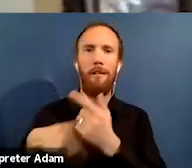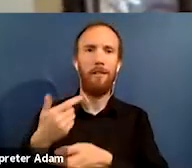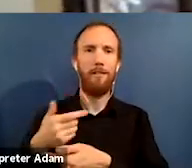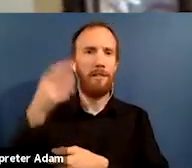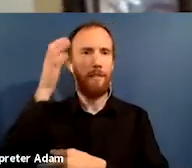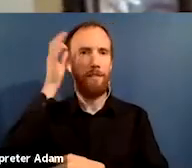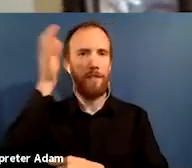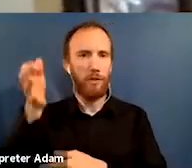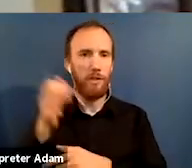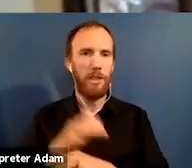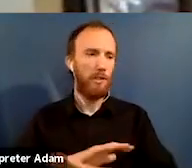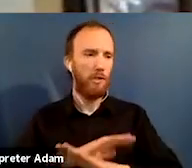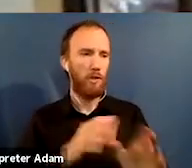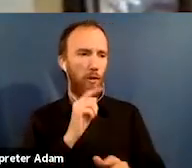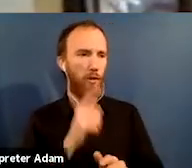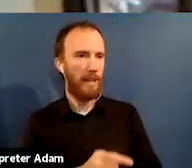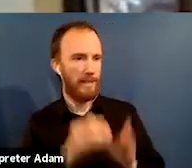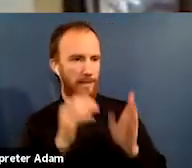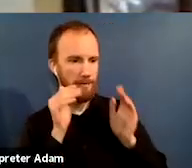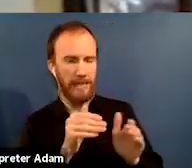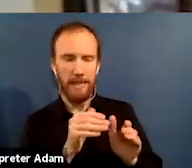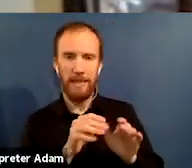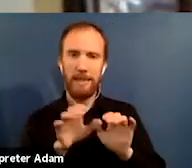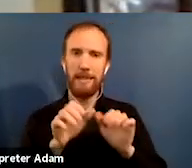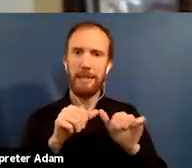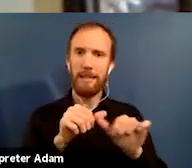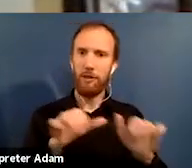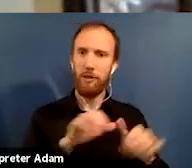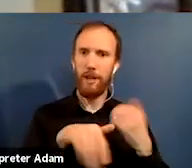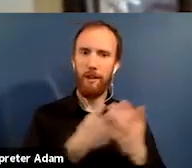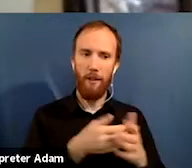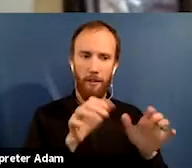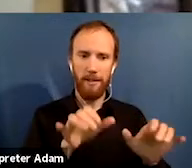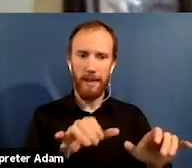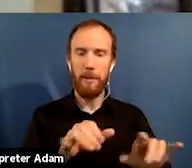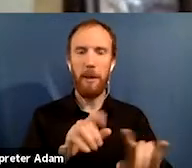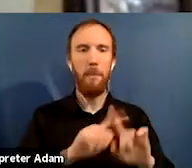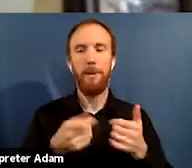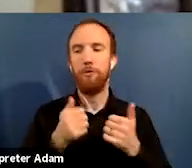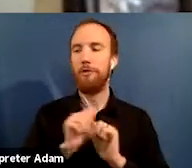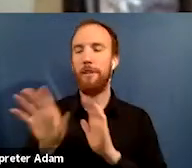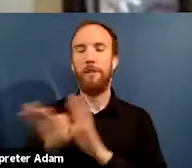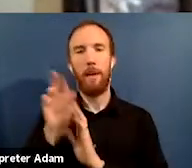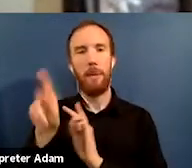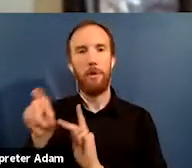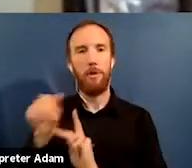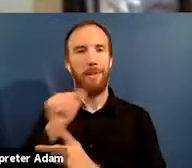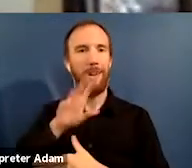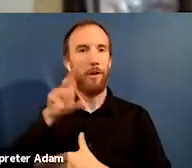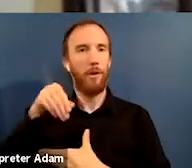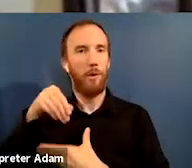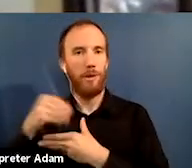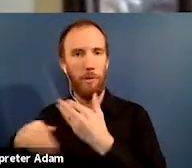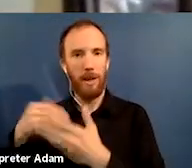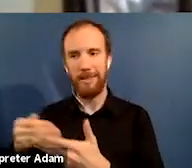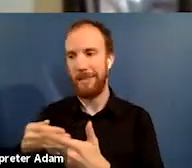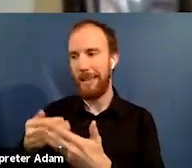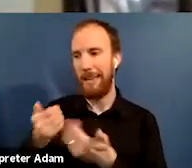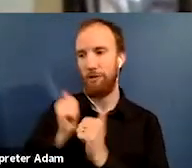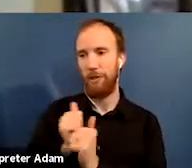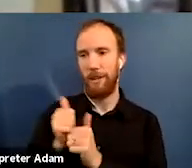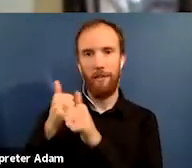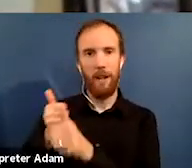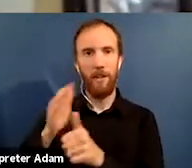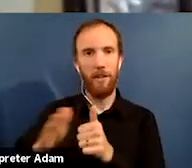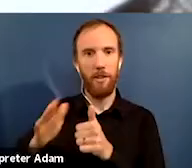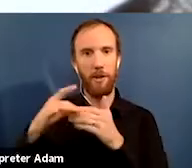path and look to other people who were not previously part of the process for inspiration and ideas about how to go in the future, where to go in the